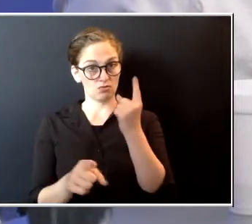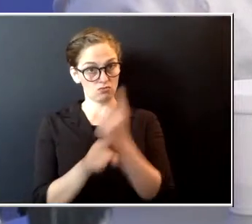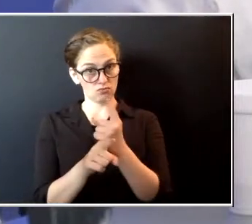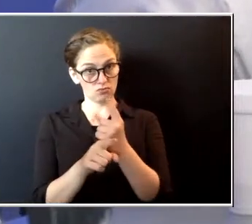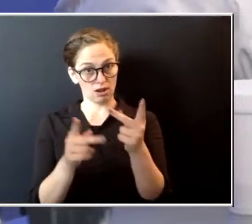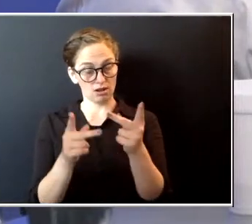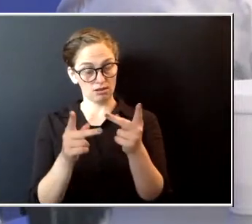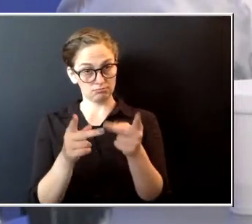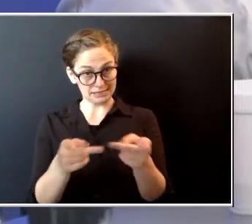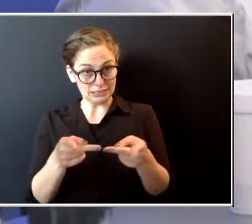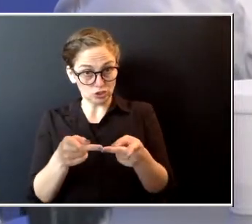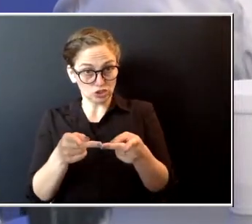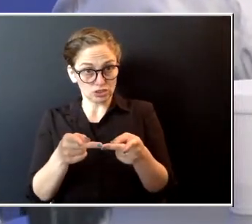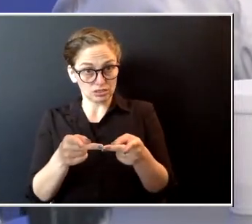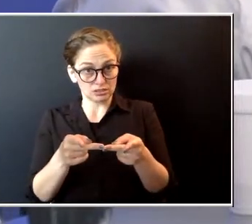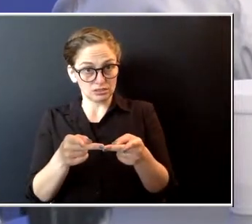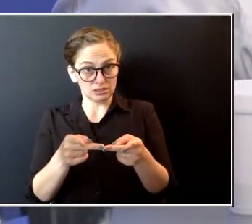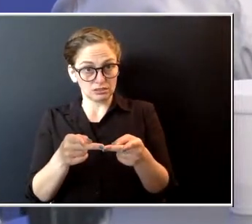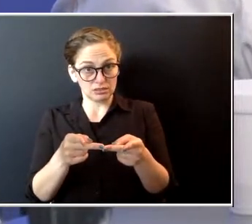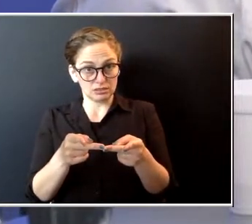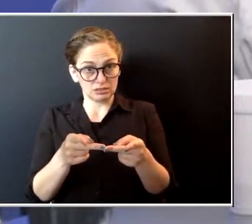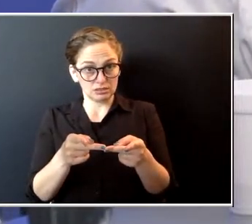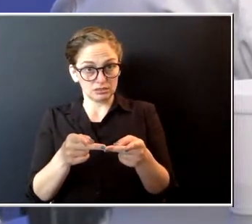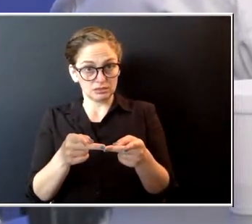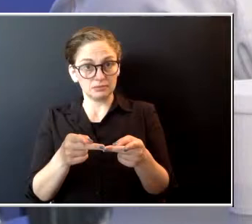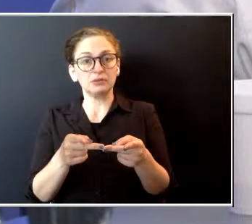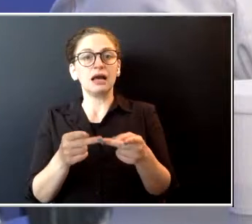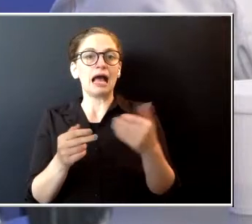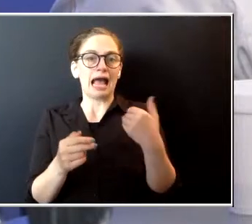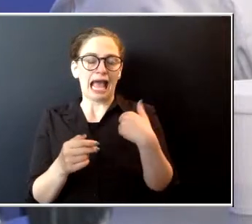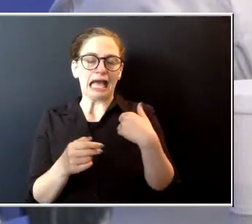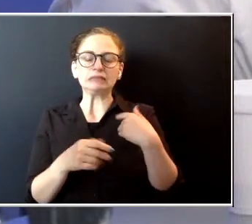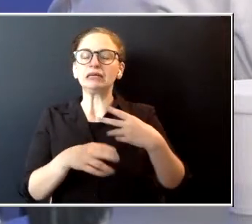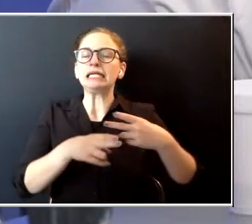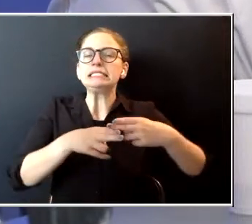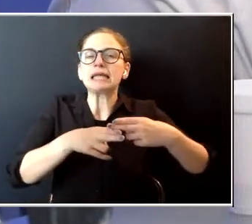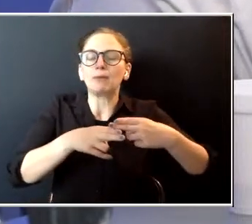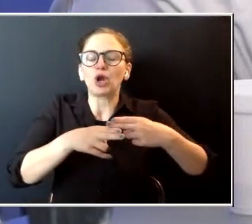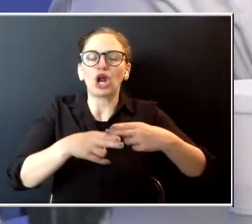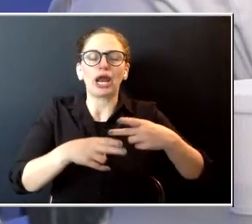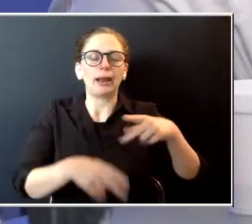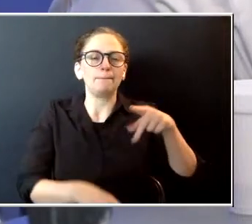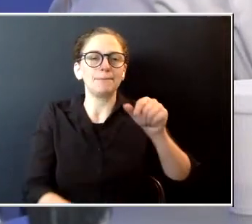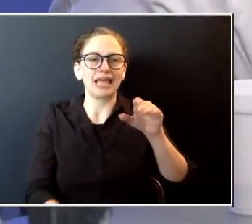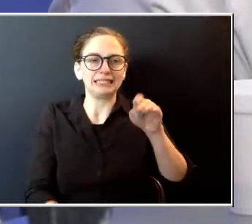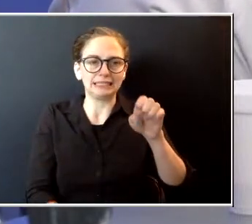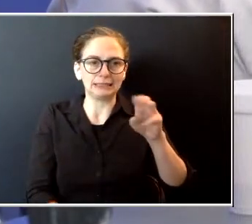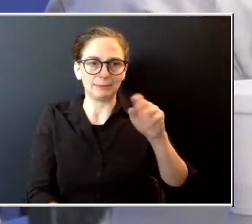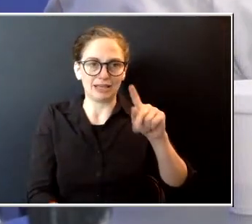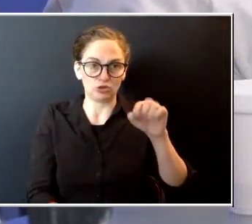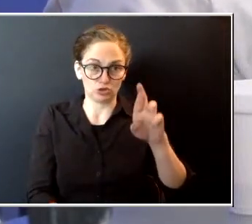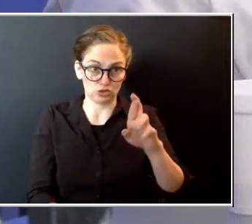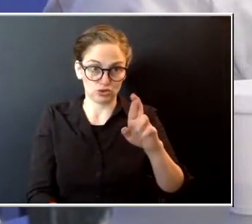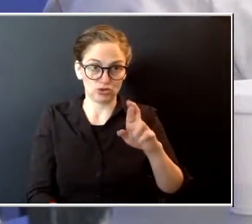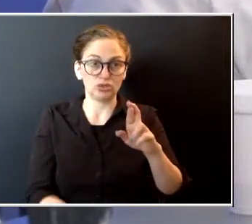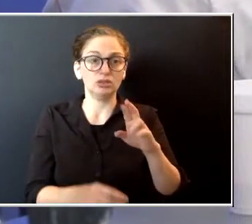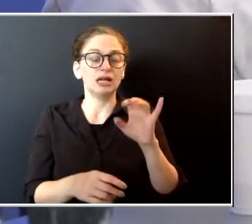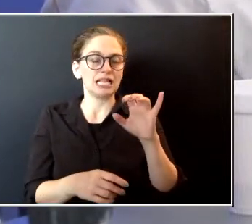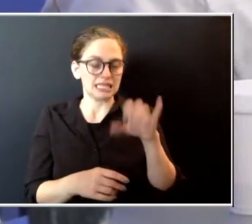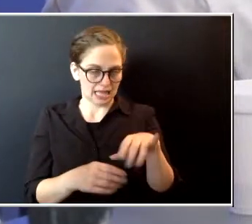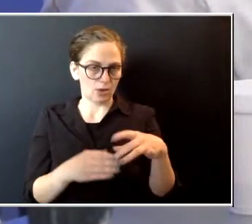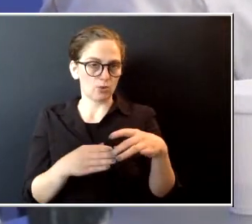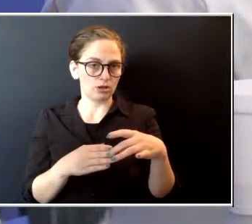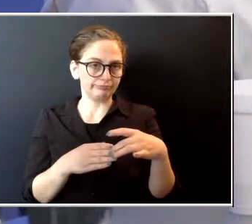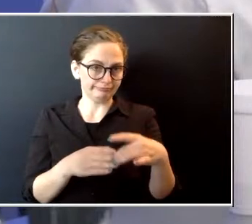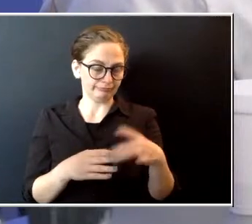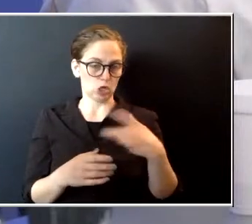we'll actually we'll have a temporary pacemaker in, and that temporary pacemaker will pace the heart at a very rapid rate to decrease the cardiac output so the